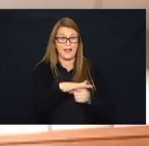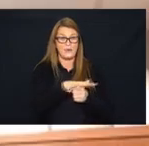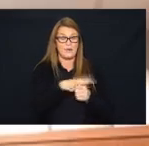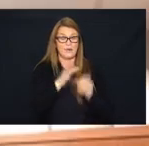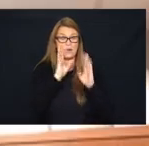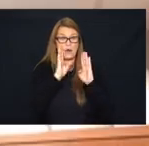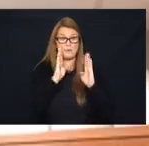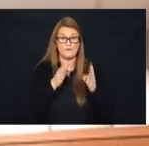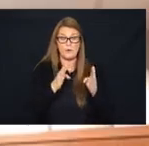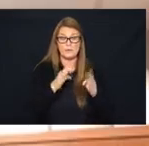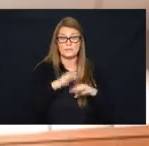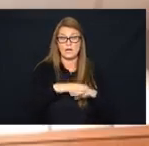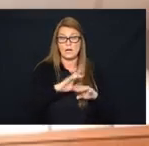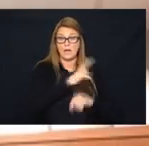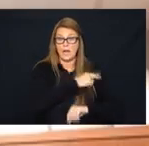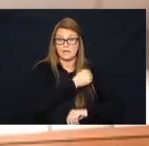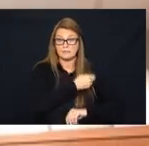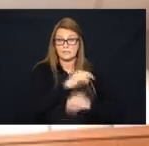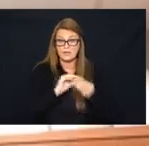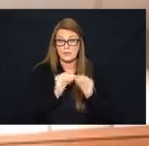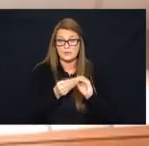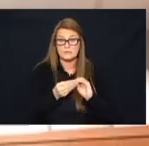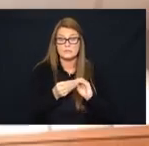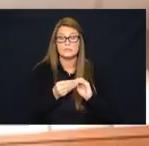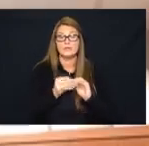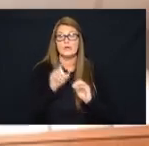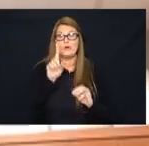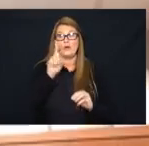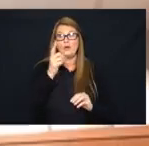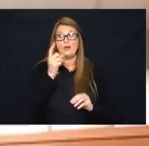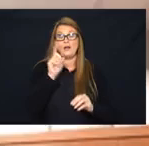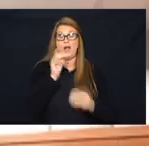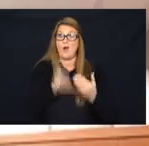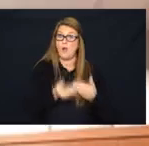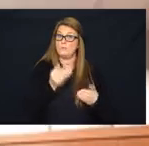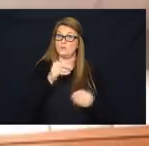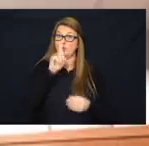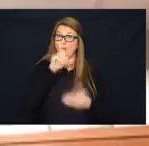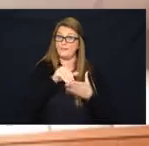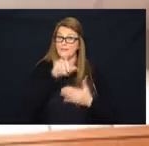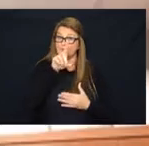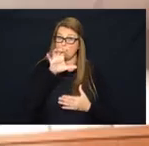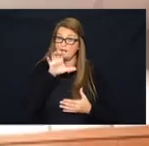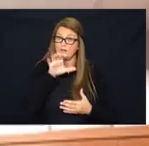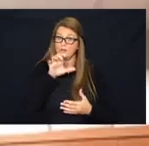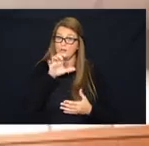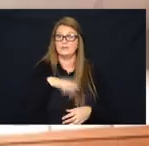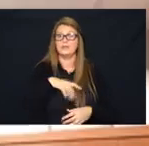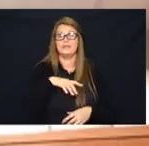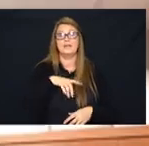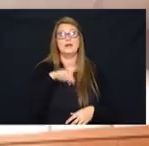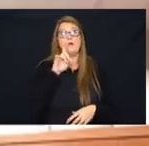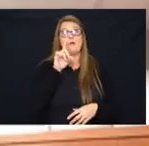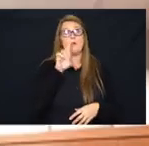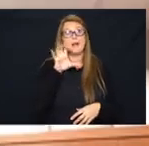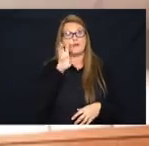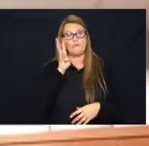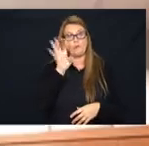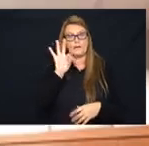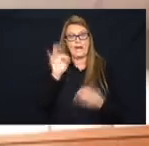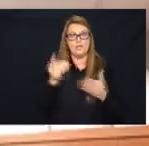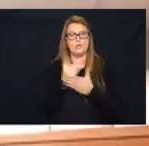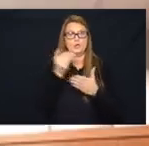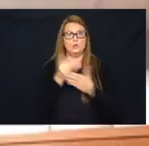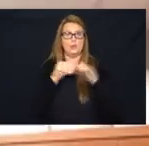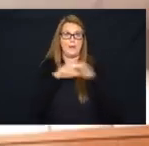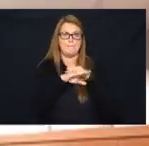numbers, in addition to being at that almost 1,100 number again, 149 new admissions today, and we are